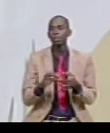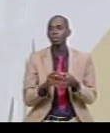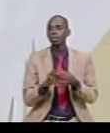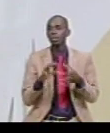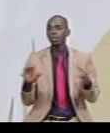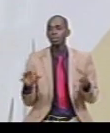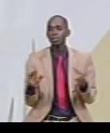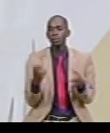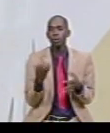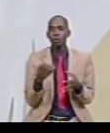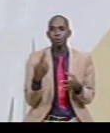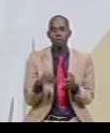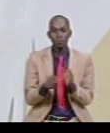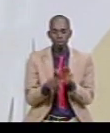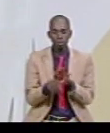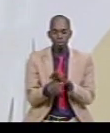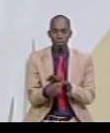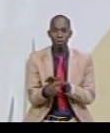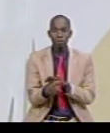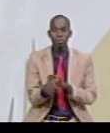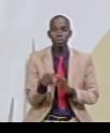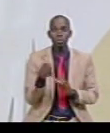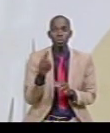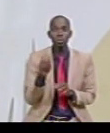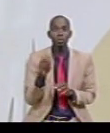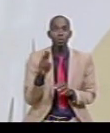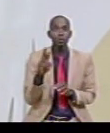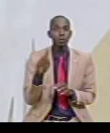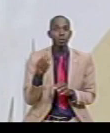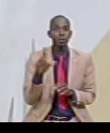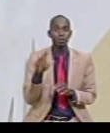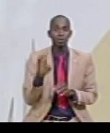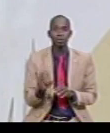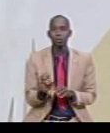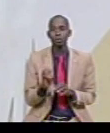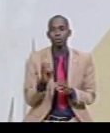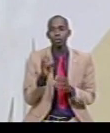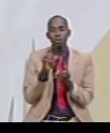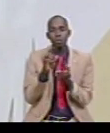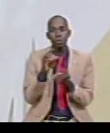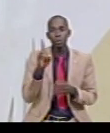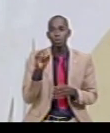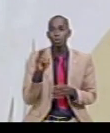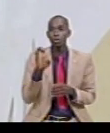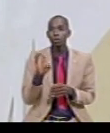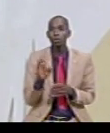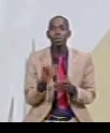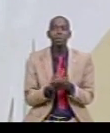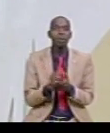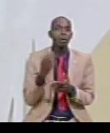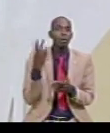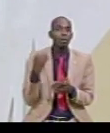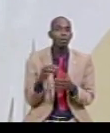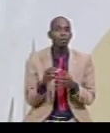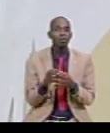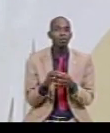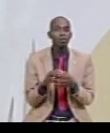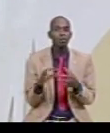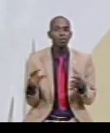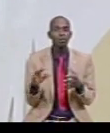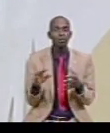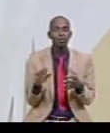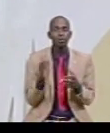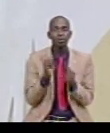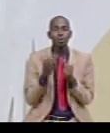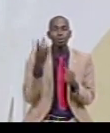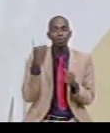was symbolizing freedom. Freedom from the bondage, freedom from sin, freedom from